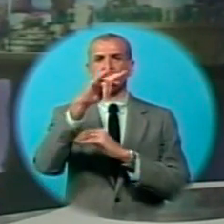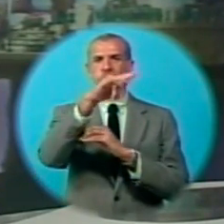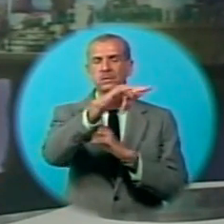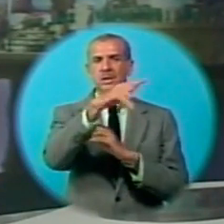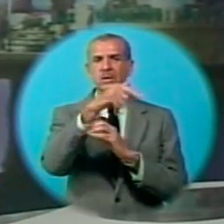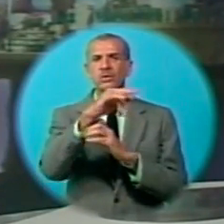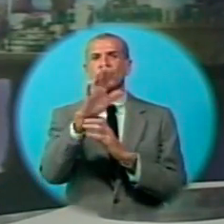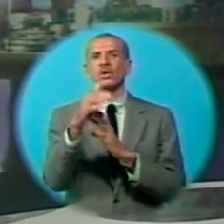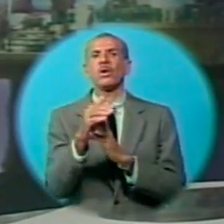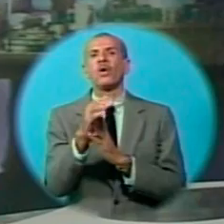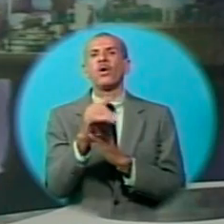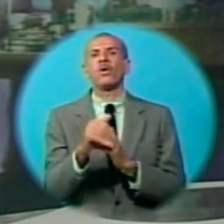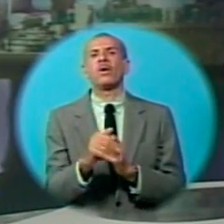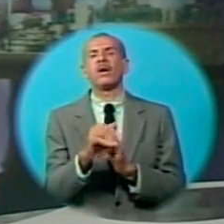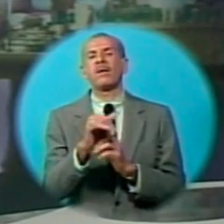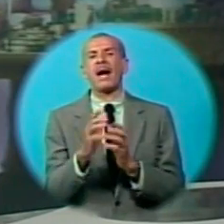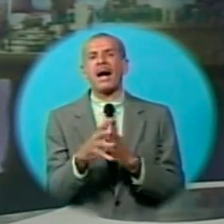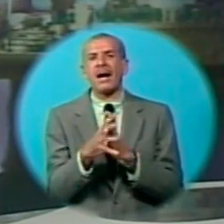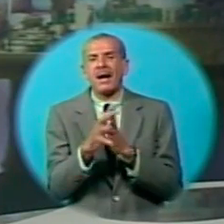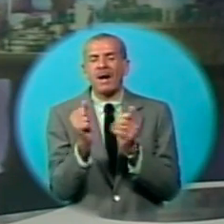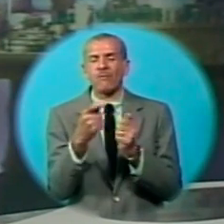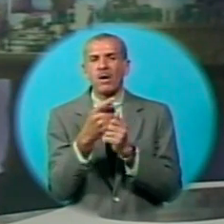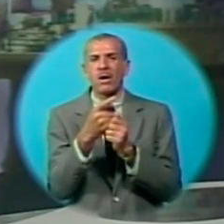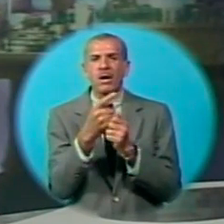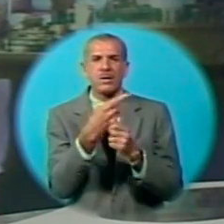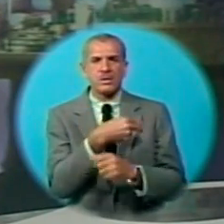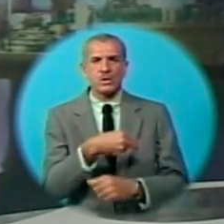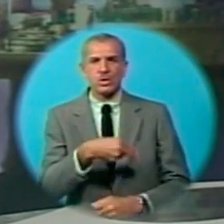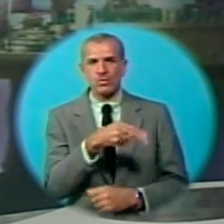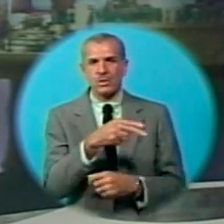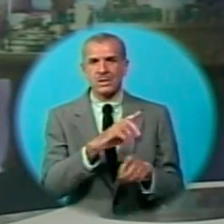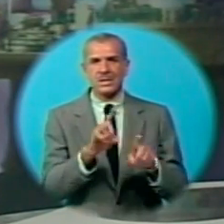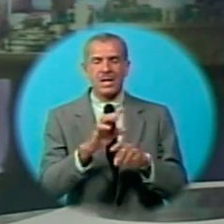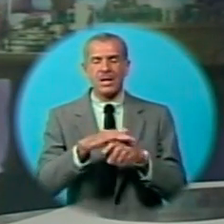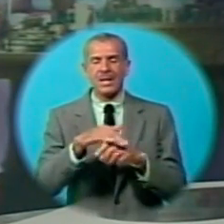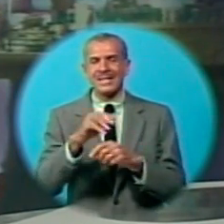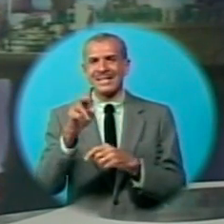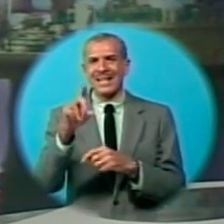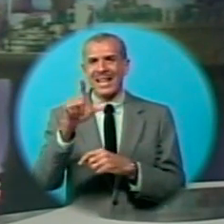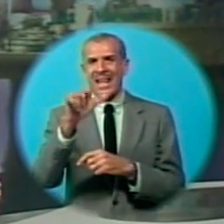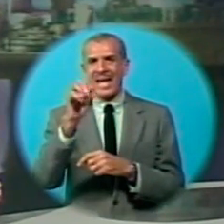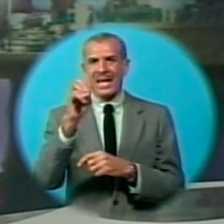urgent medical attention, and while there, surgery was performed on his leg.